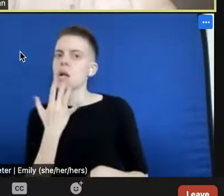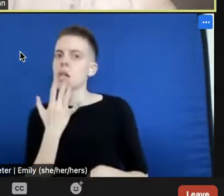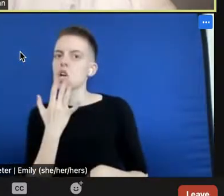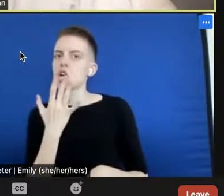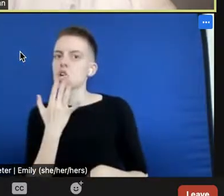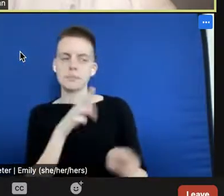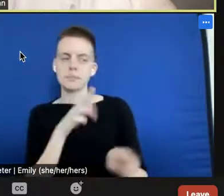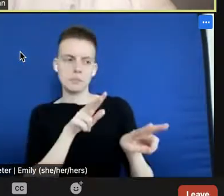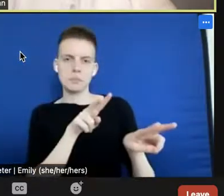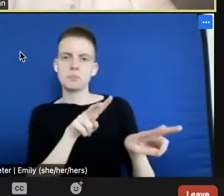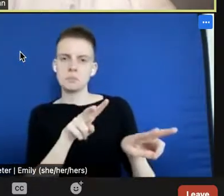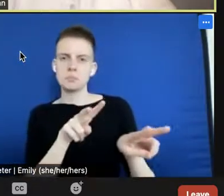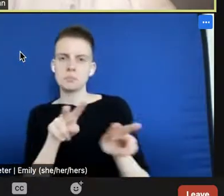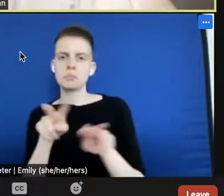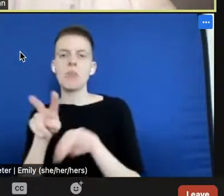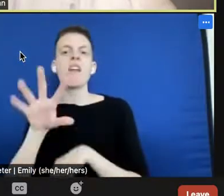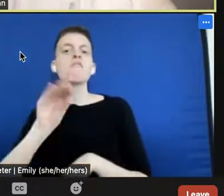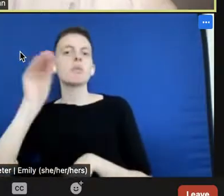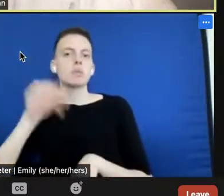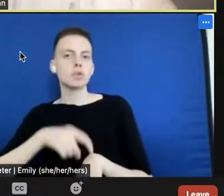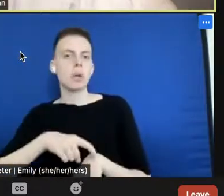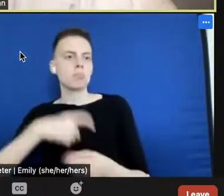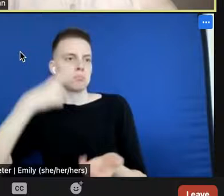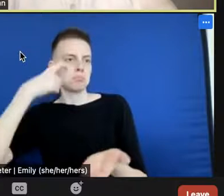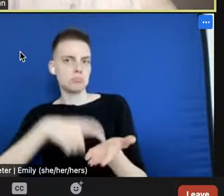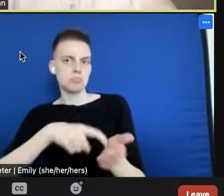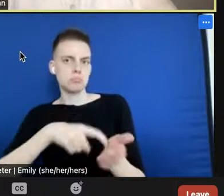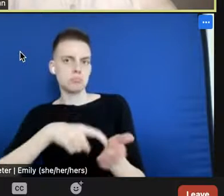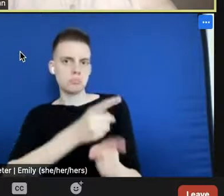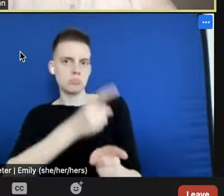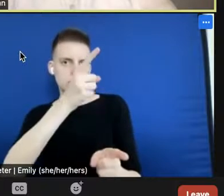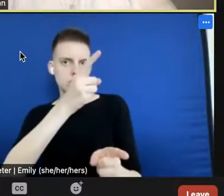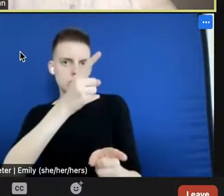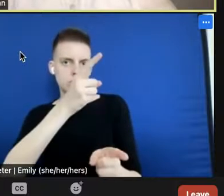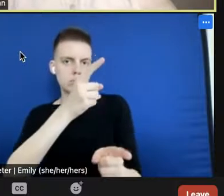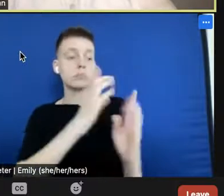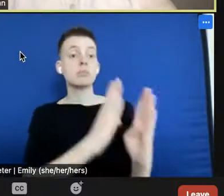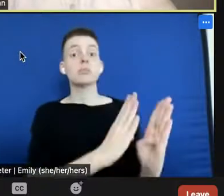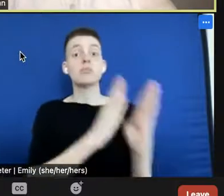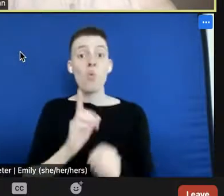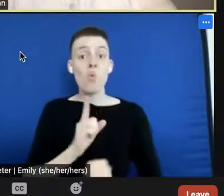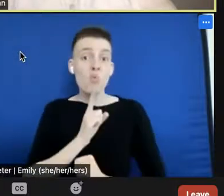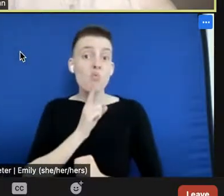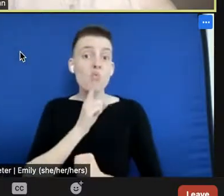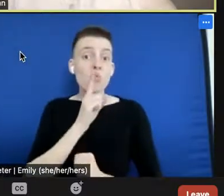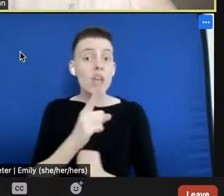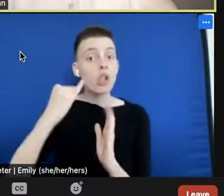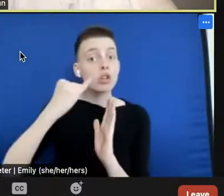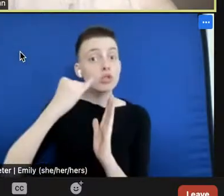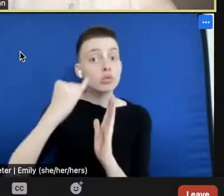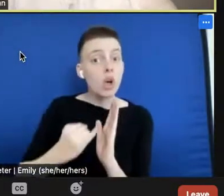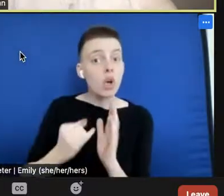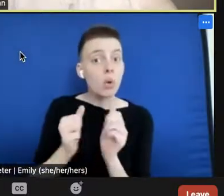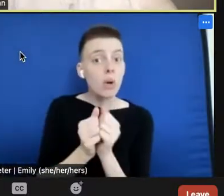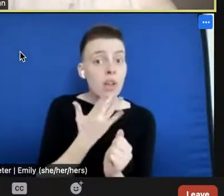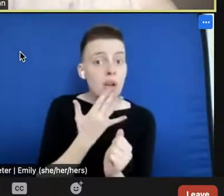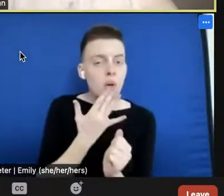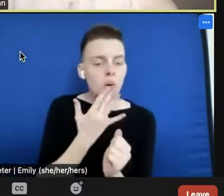or identify 50% correctly. Realistic color drawings, 0. Abstract color